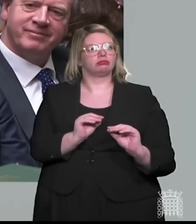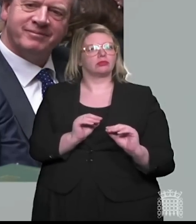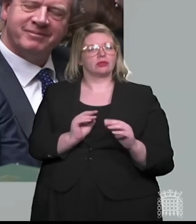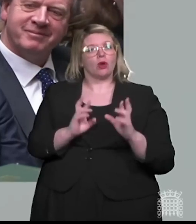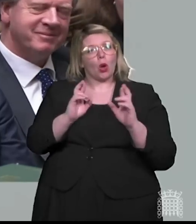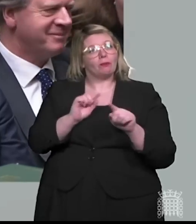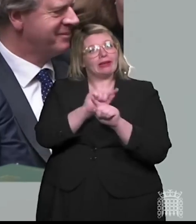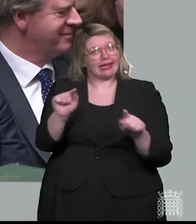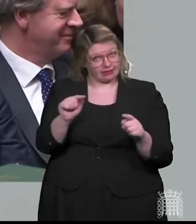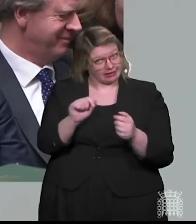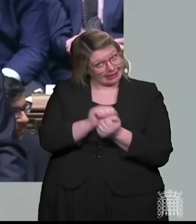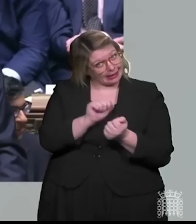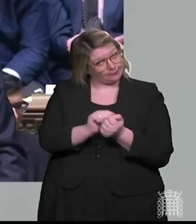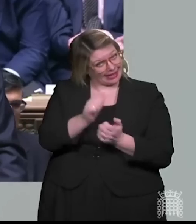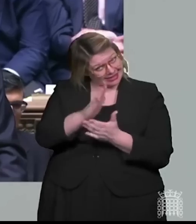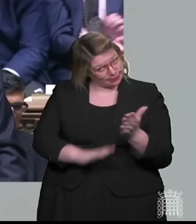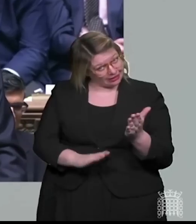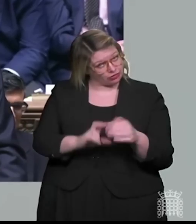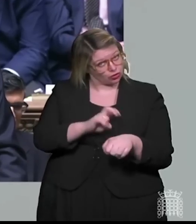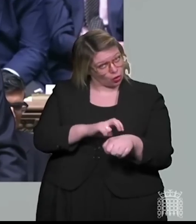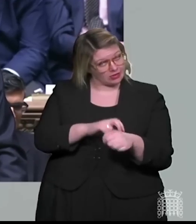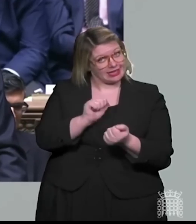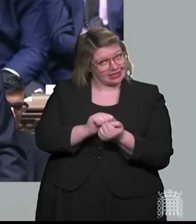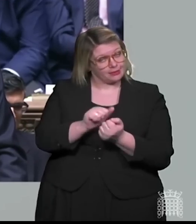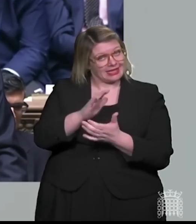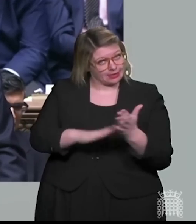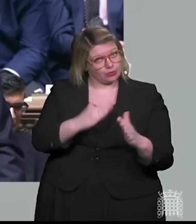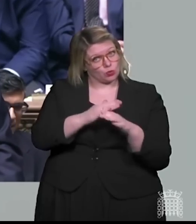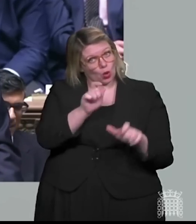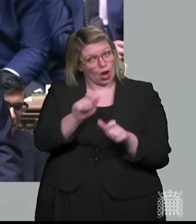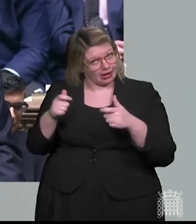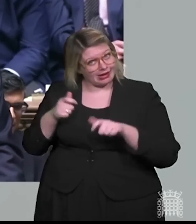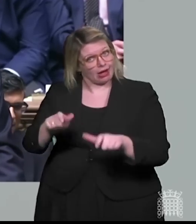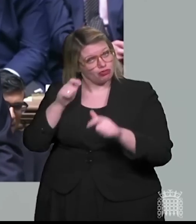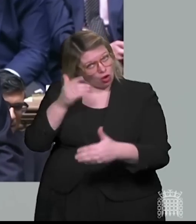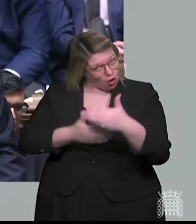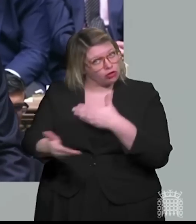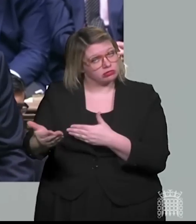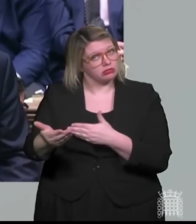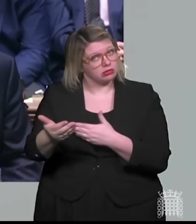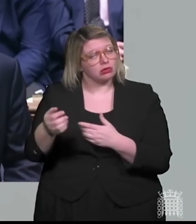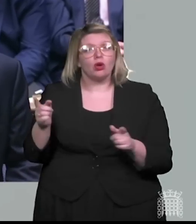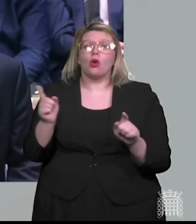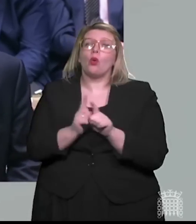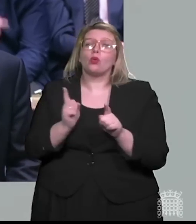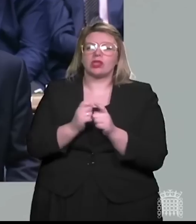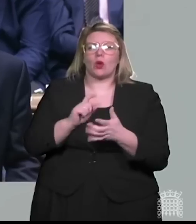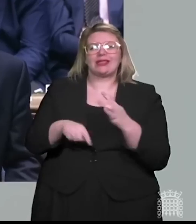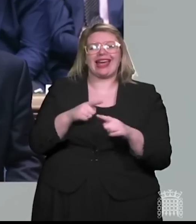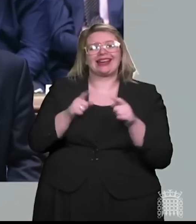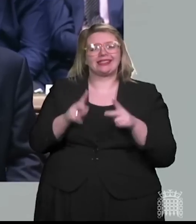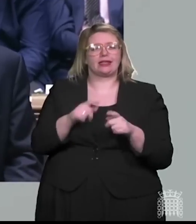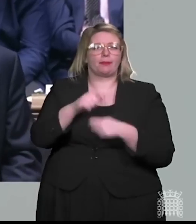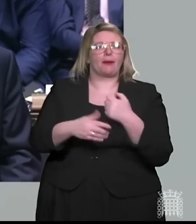incentivise our most experienced and productive workers to stay in work for longer, and simplify our tax system,